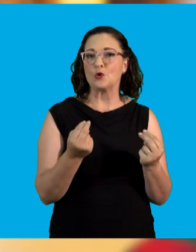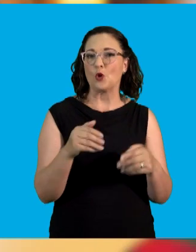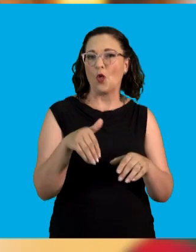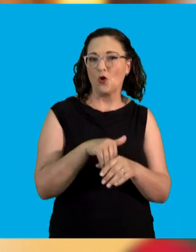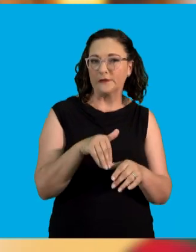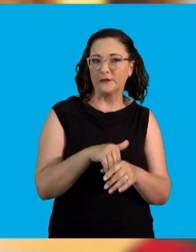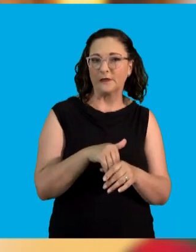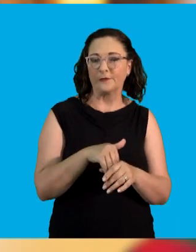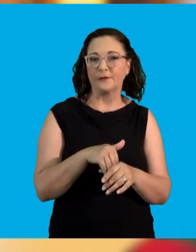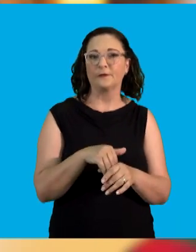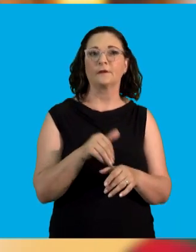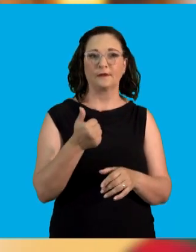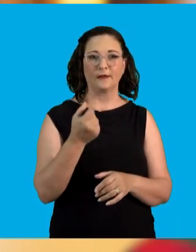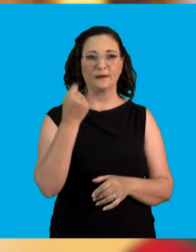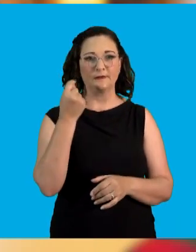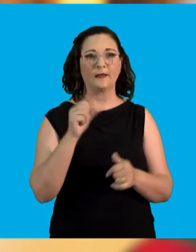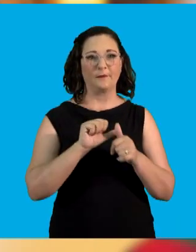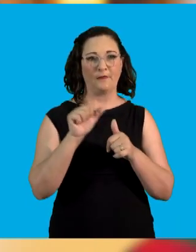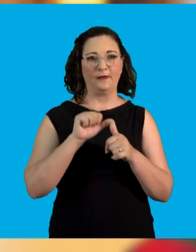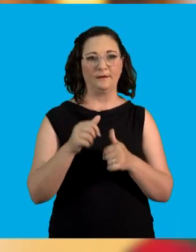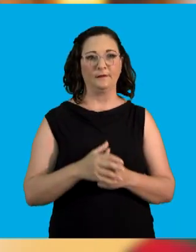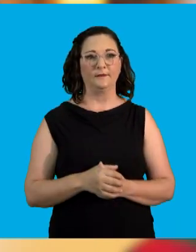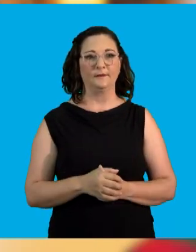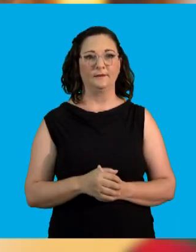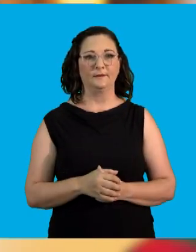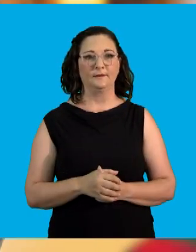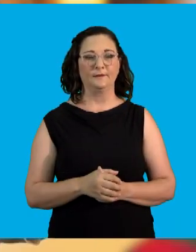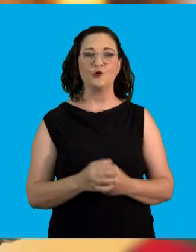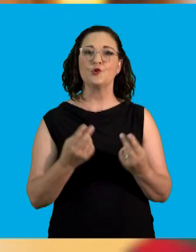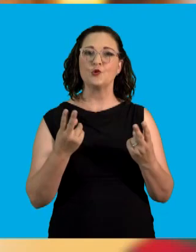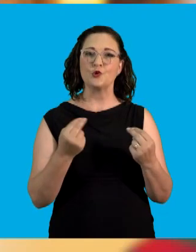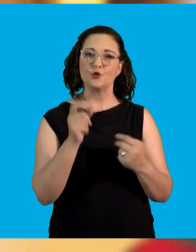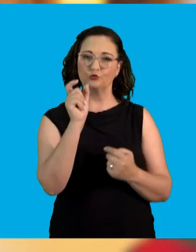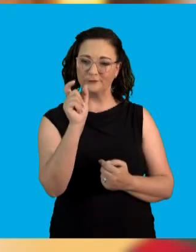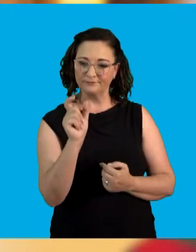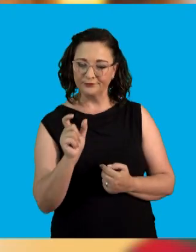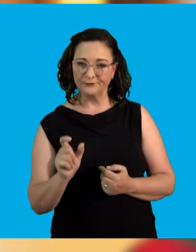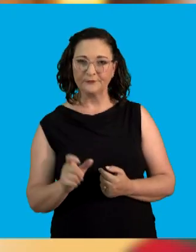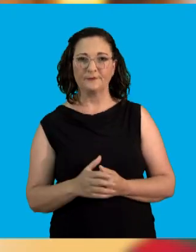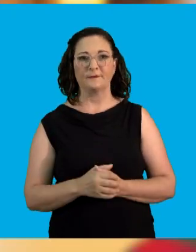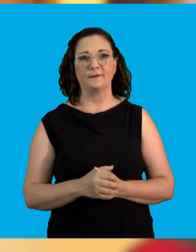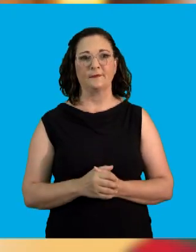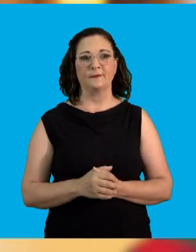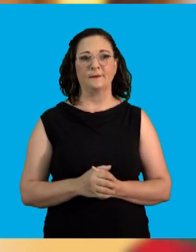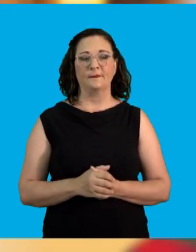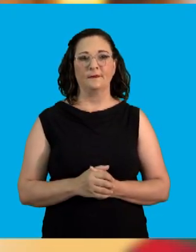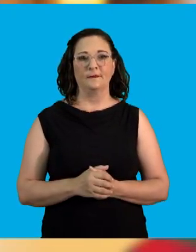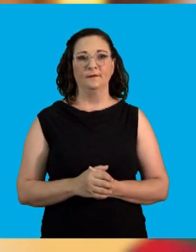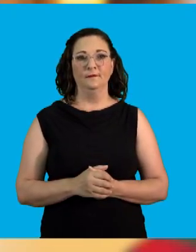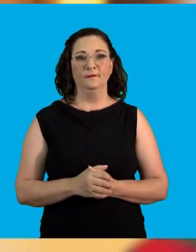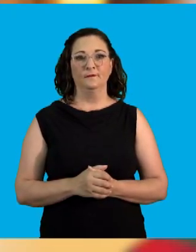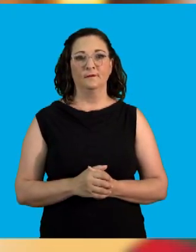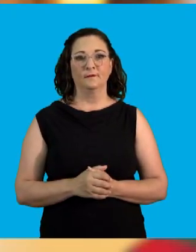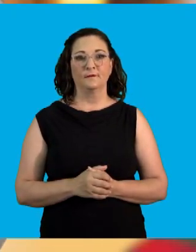explaining to the new concepts in order for us to understand our concept better, okay? Understand the new terminology in order for